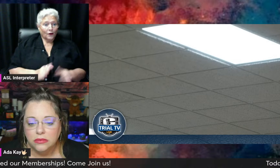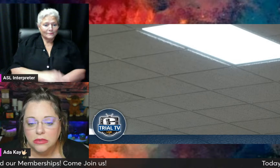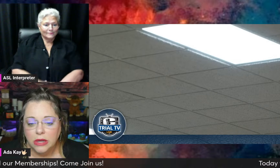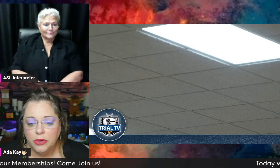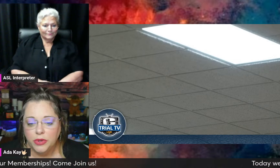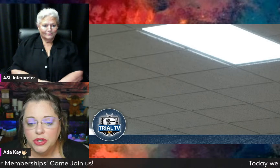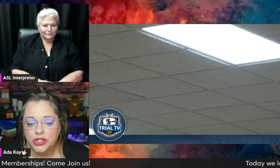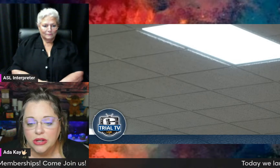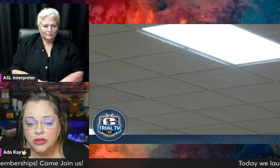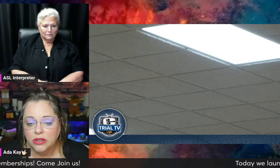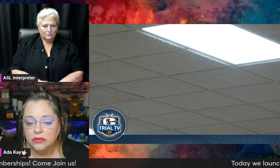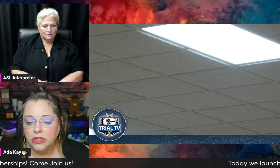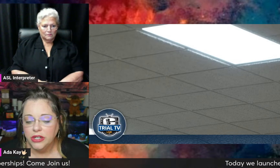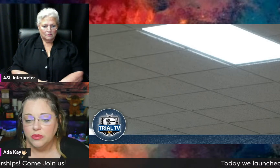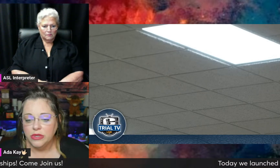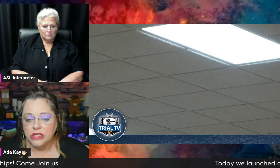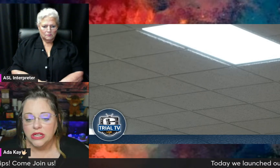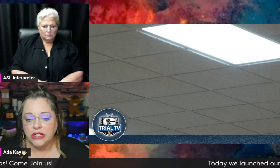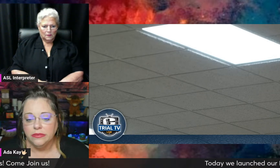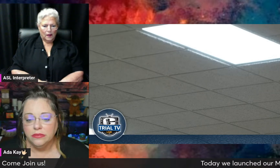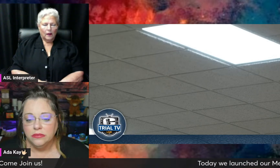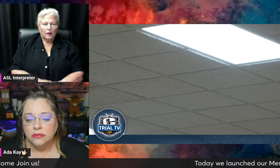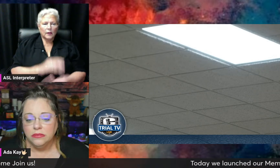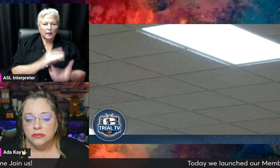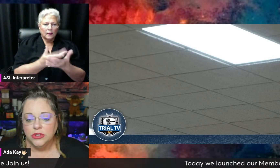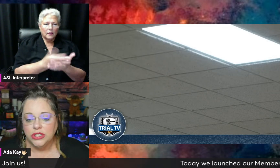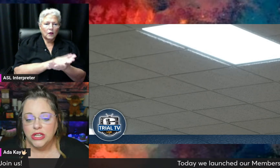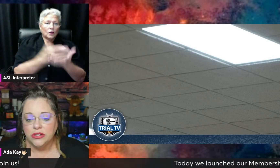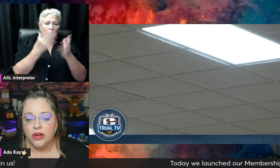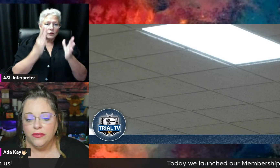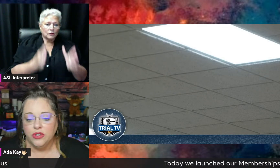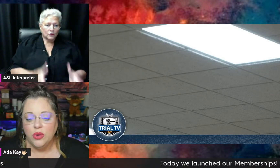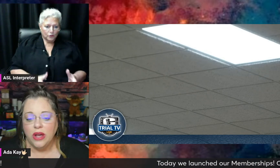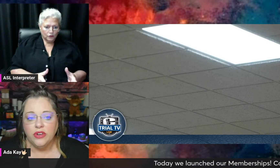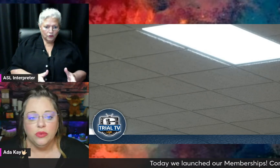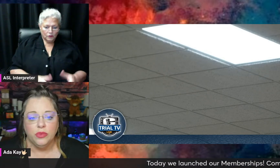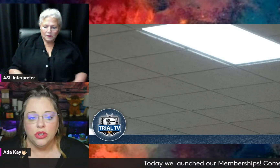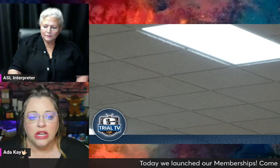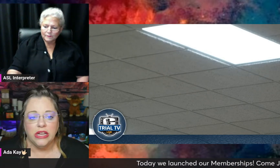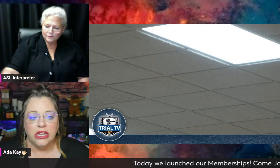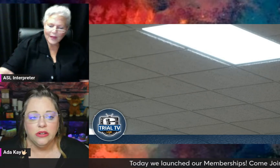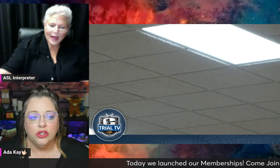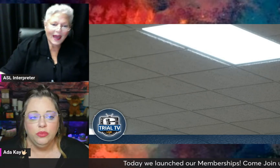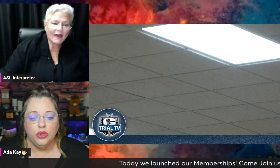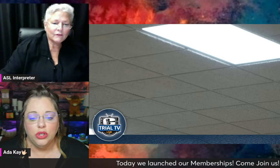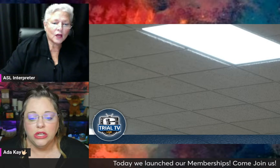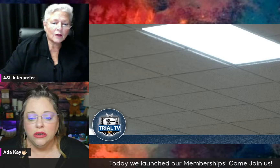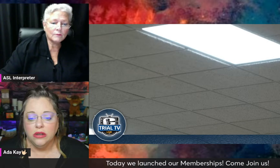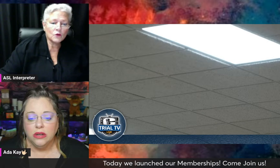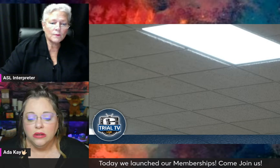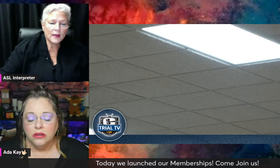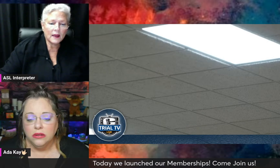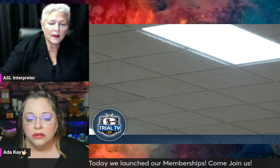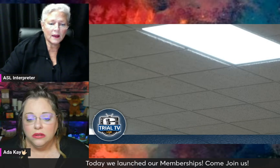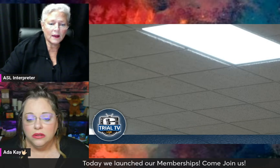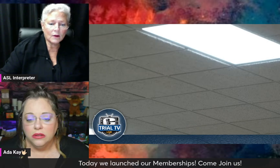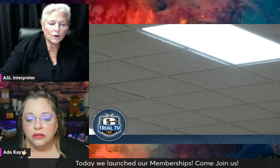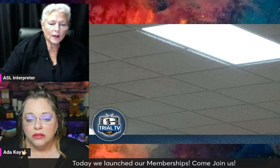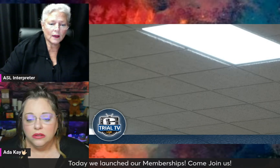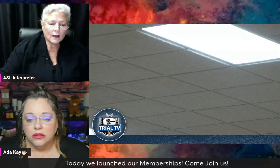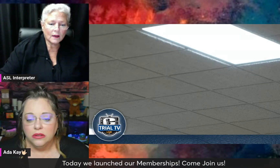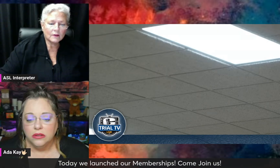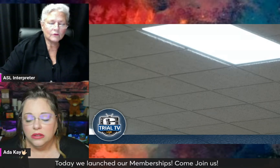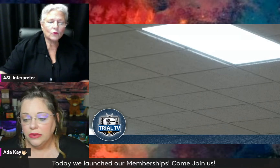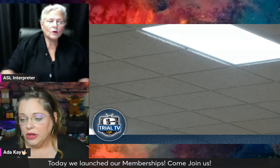Okay, I'm going to put your sound on. There you go, Miss Diane. Your sound's off. You have to unmute it. I can't. You muted it.